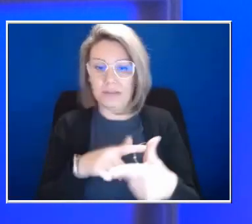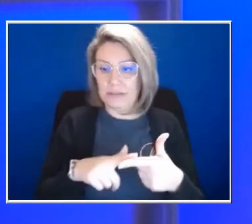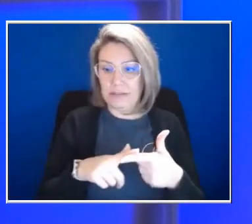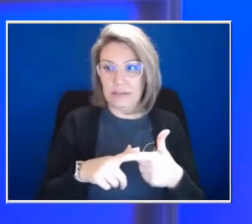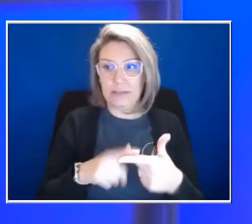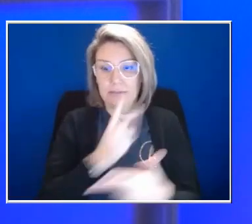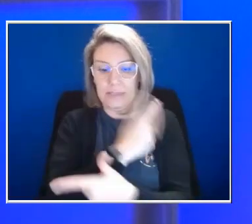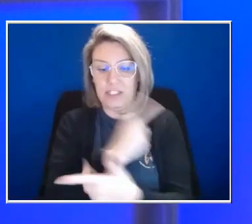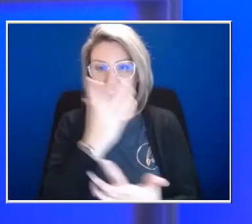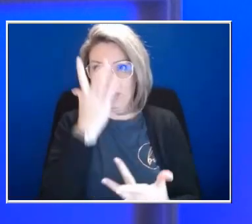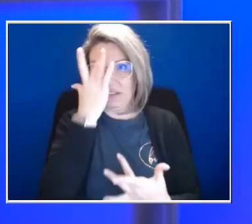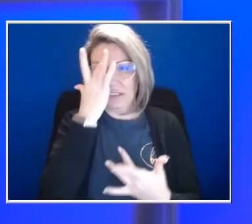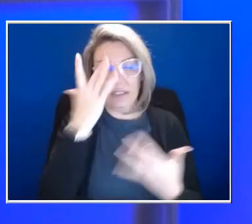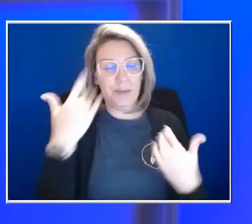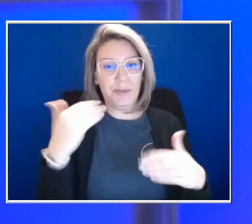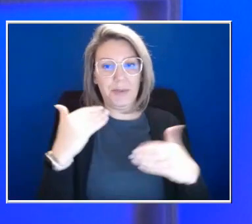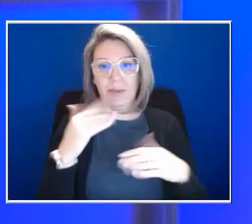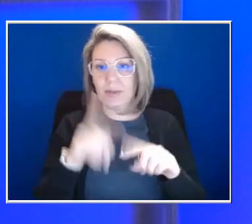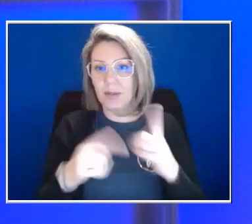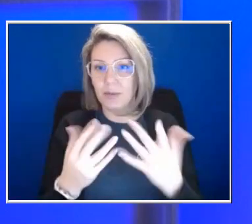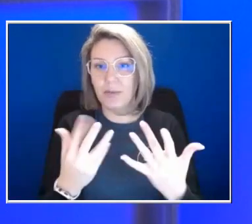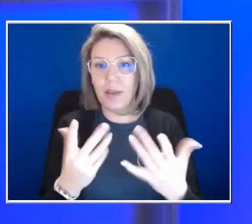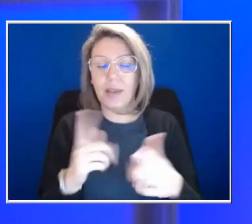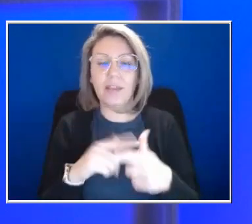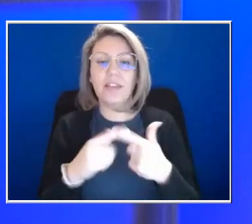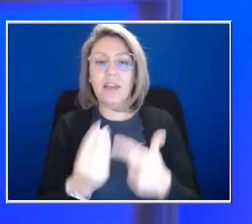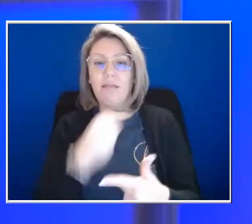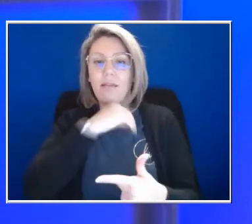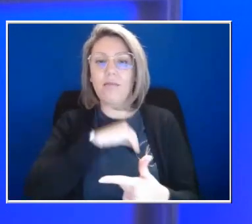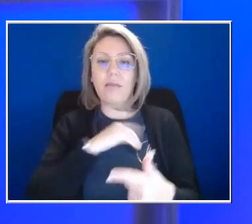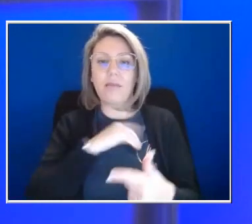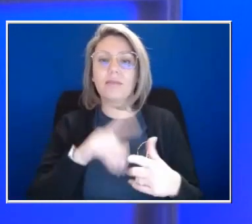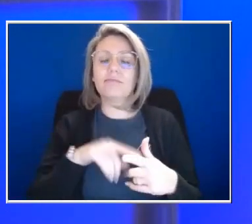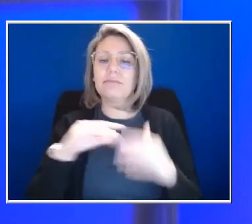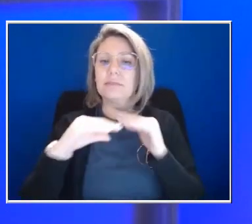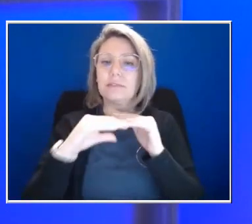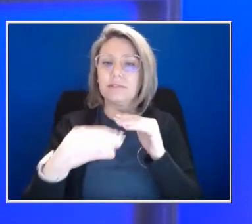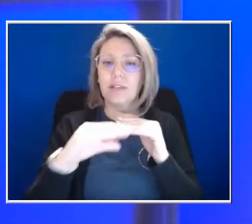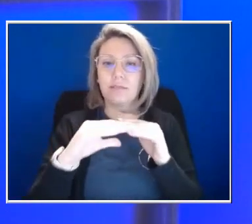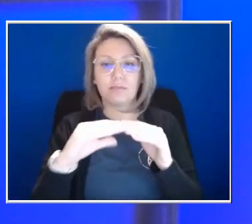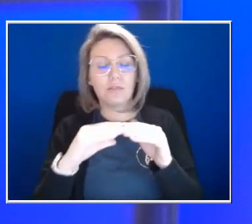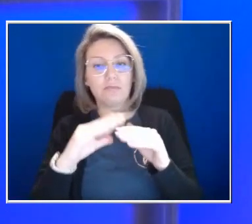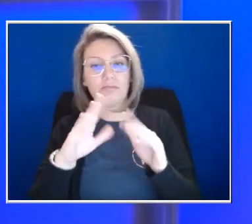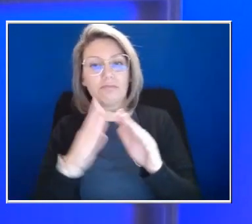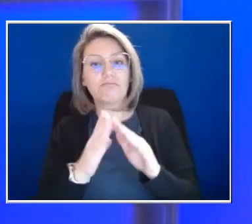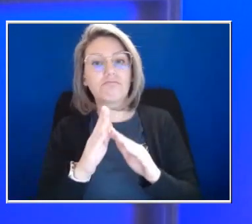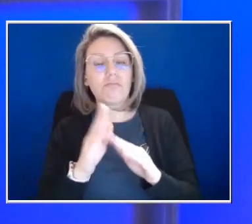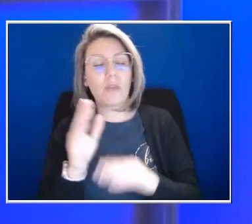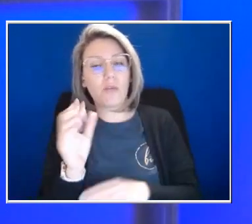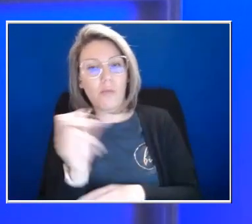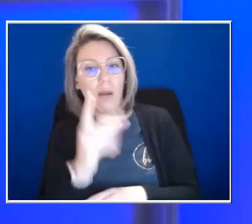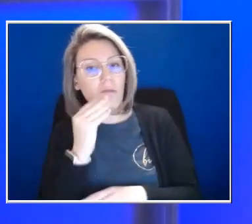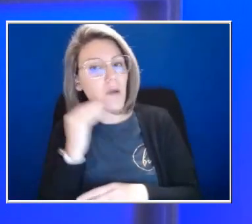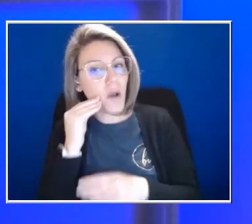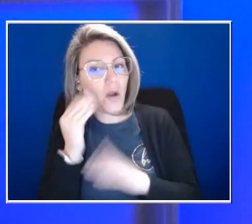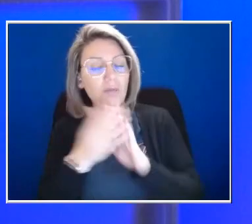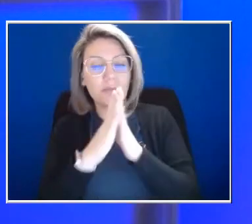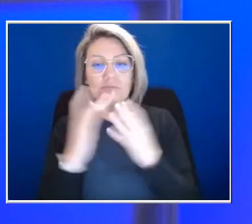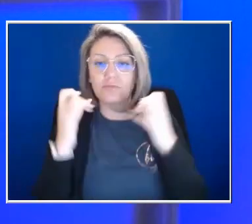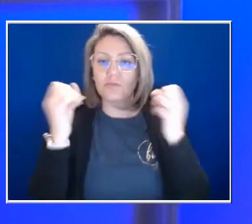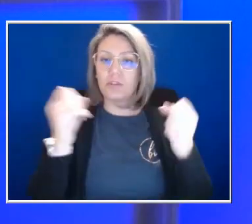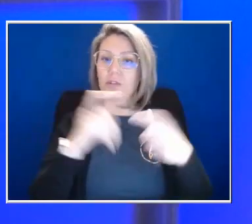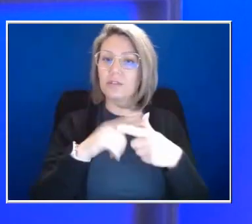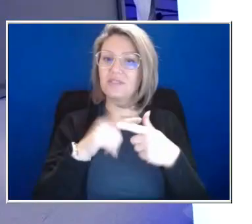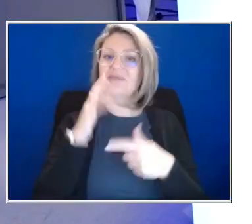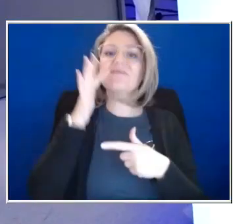us to do is implant them, stabilize them, have them go home, get stronger. So when they eventually get a heart transplant, their outcome could be